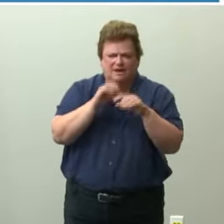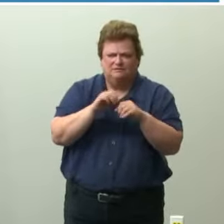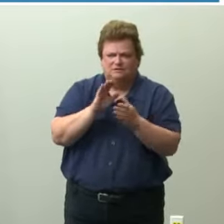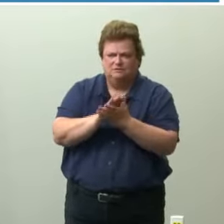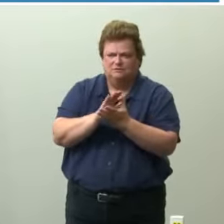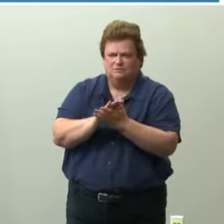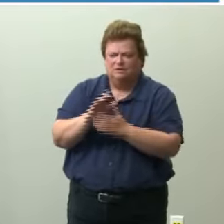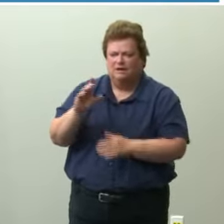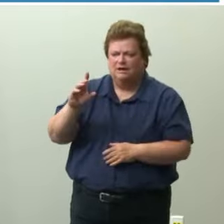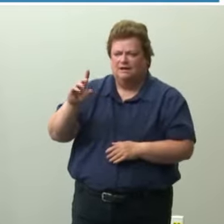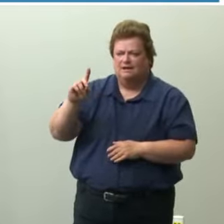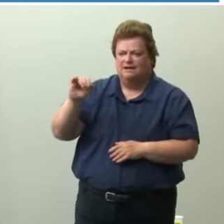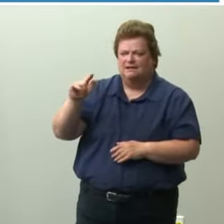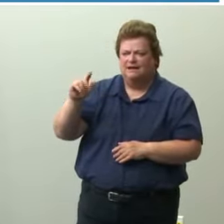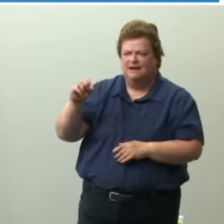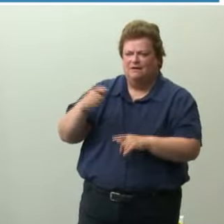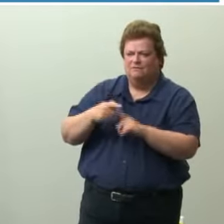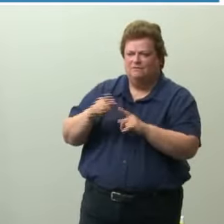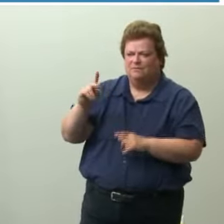Dale